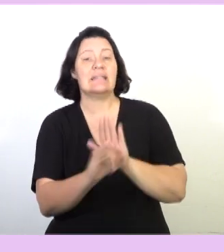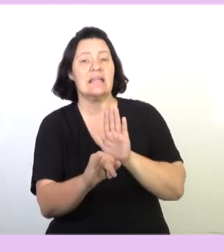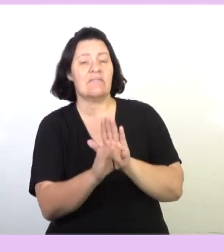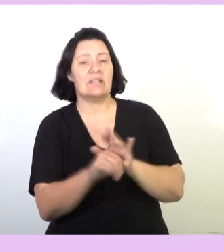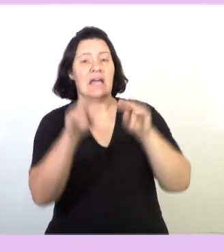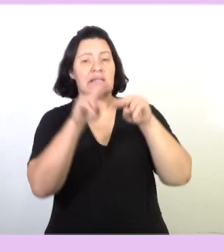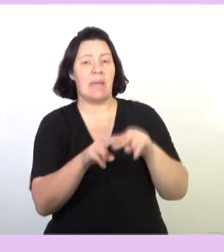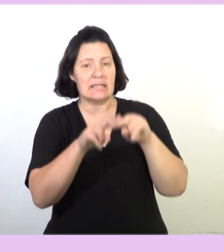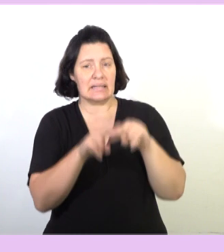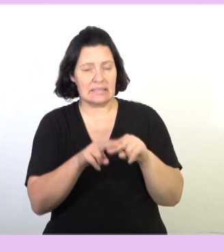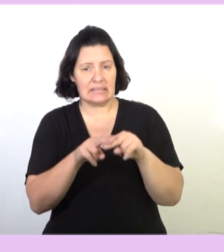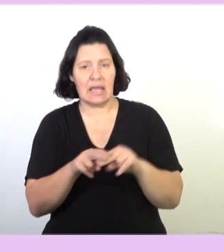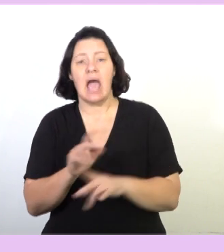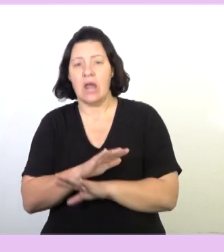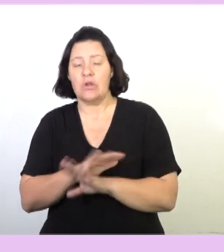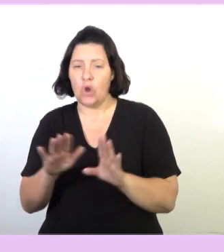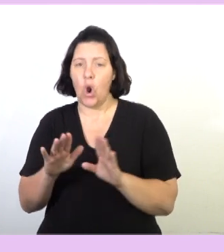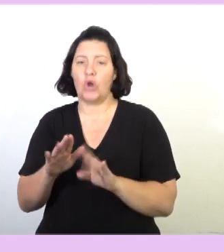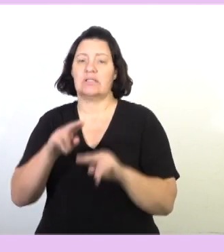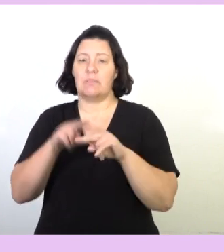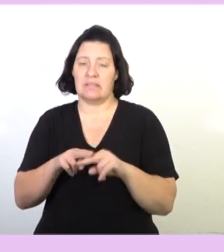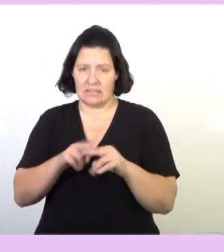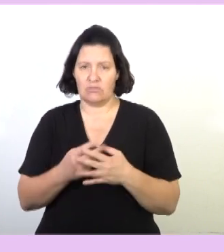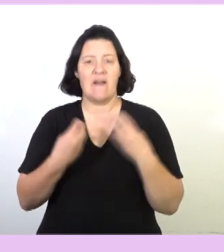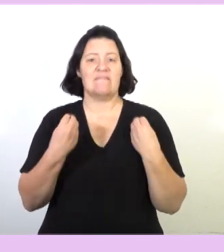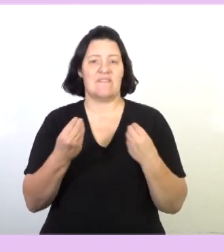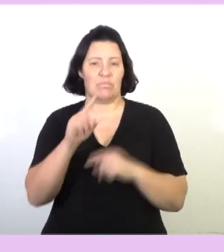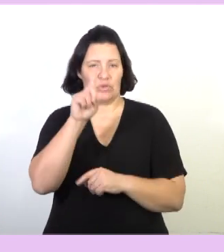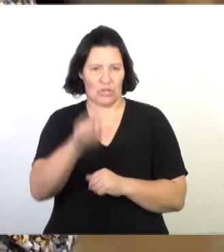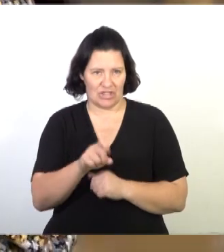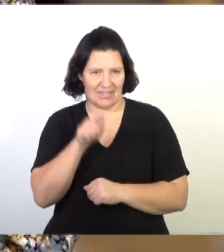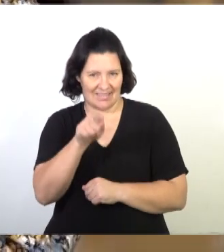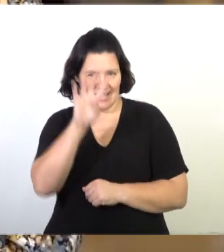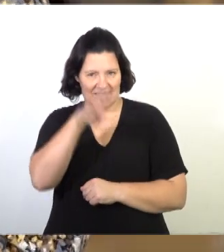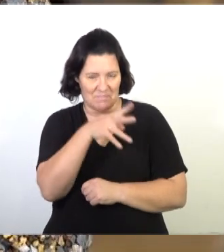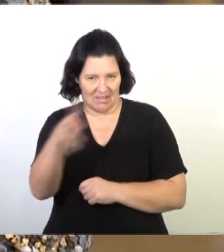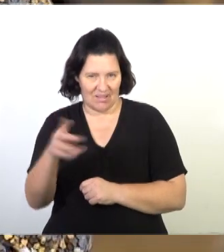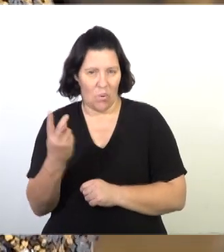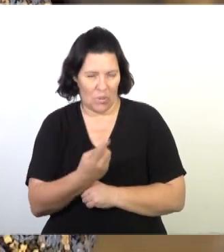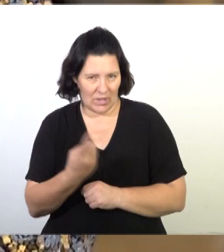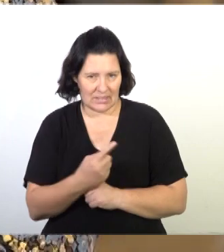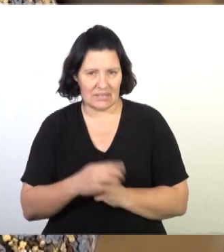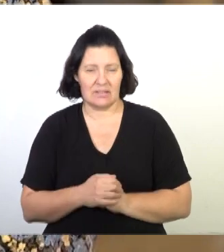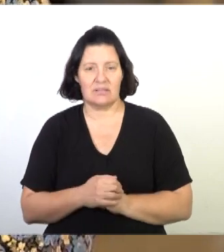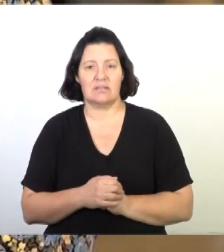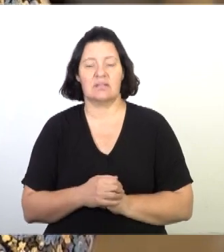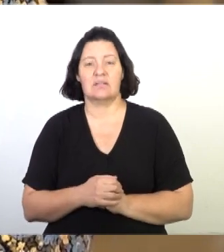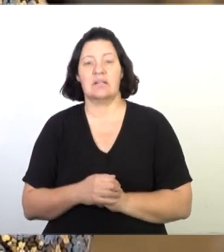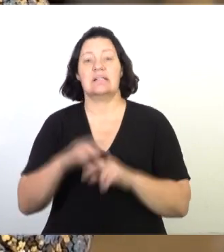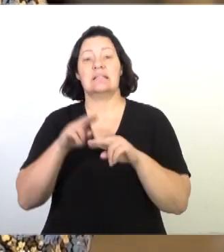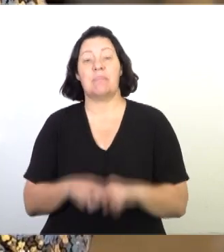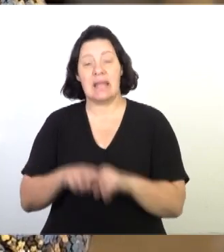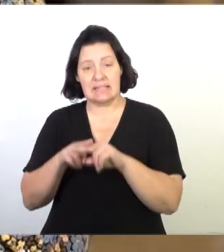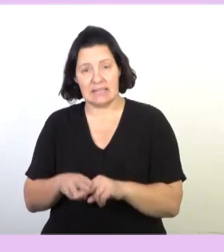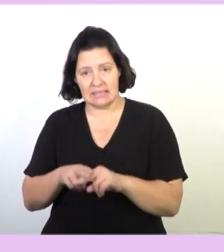Identify the dependent and independent variables. These are our famous questions on this table question. So identify